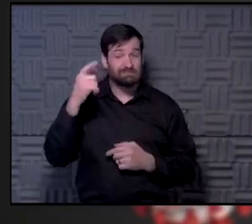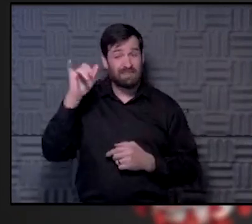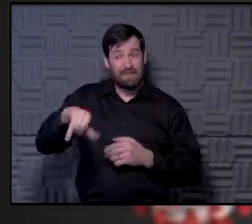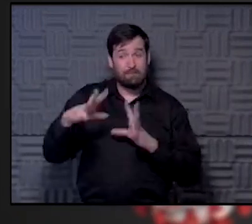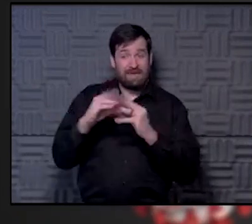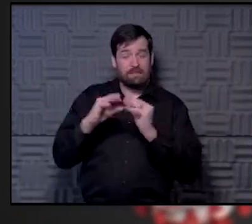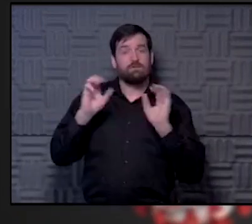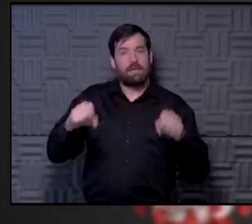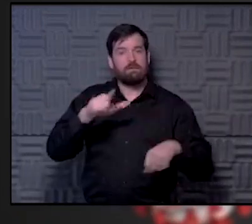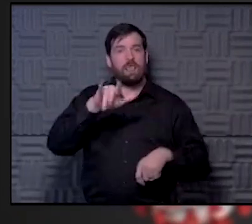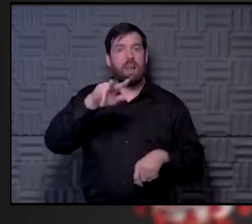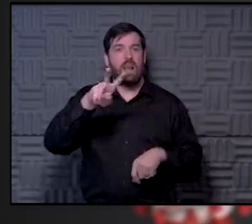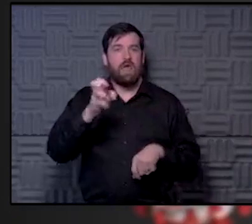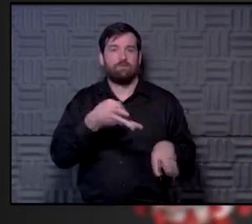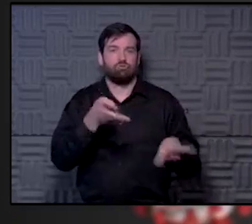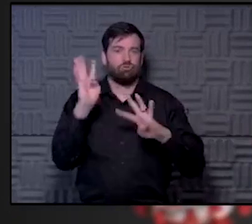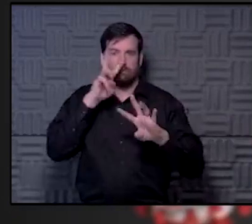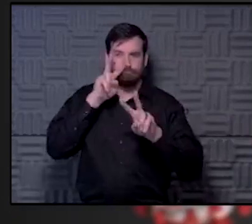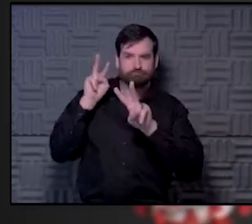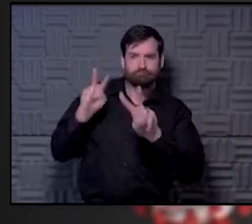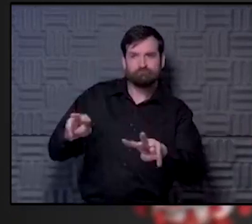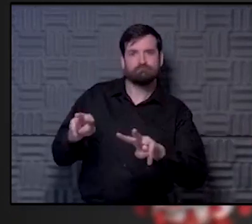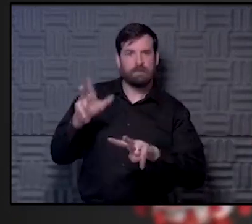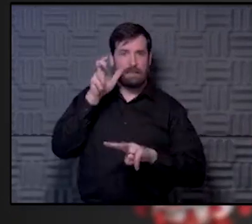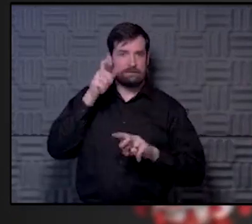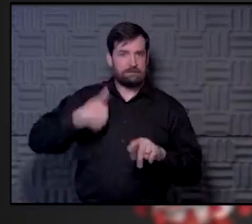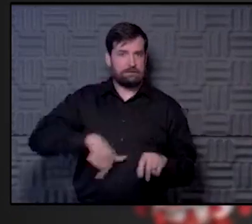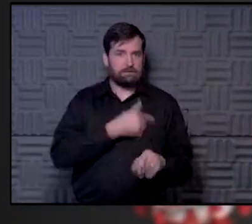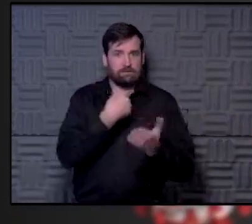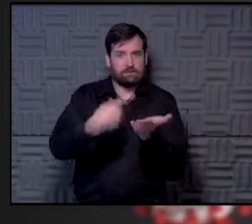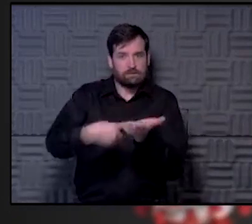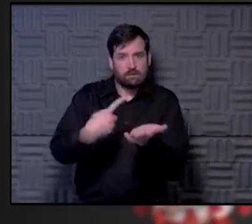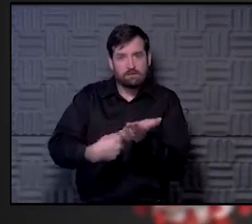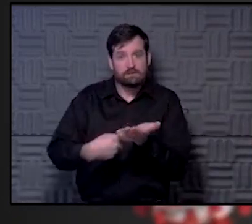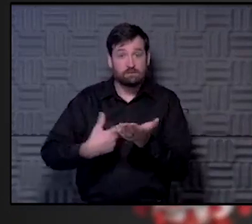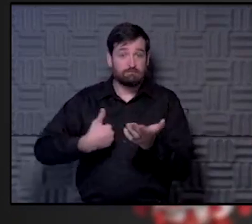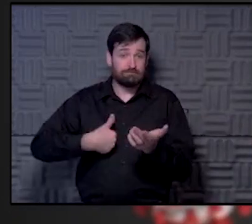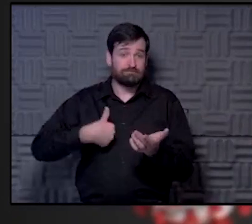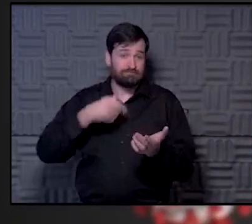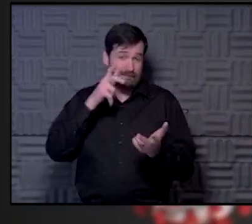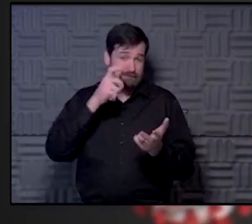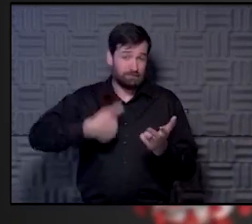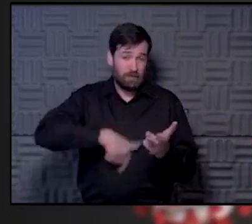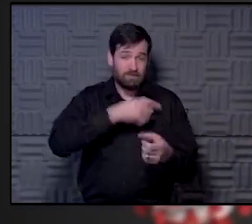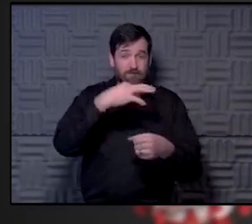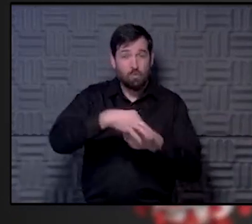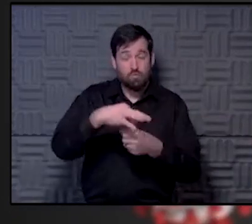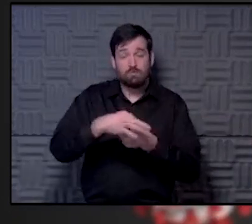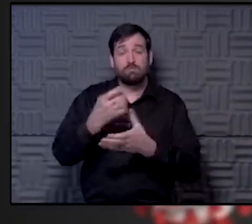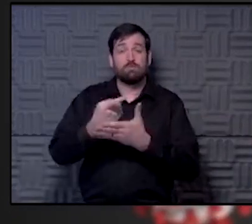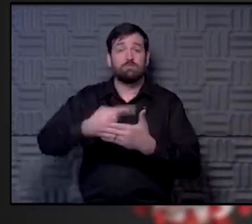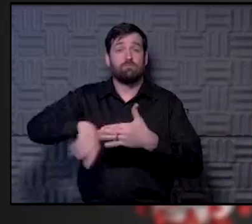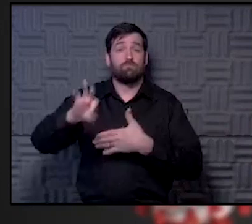that meeting and listen to us talk about it and listen to us vote about it next